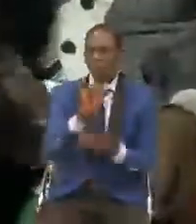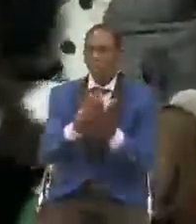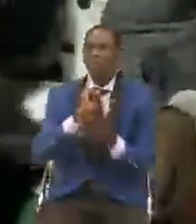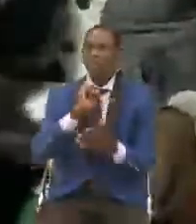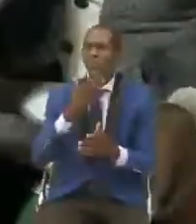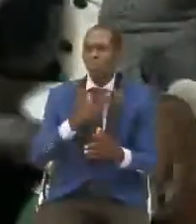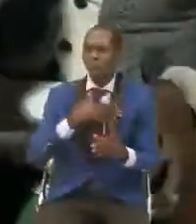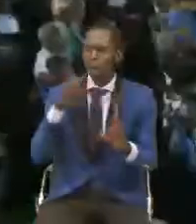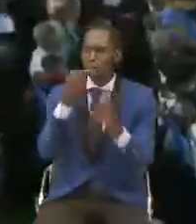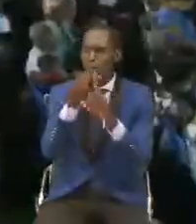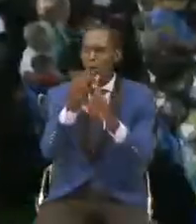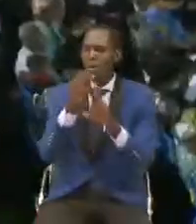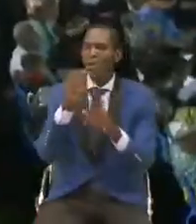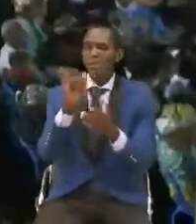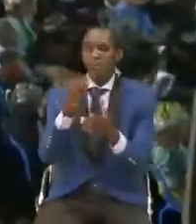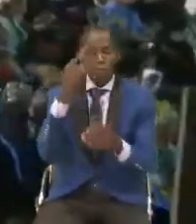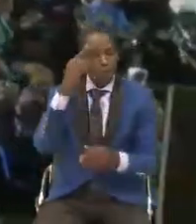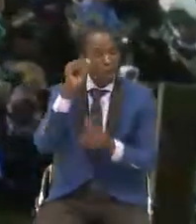for everyone,